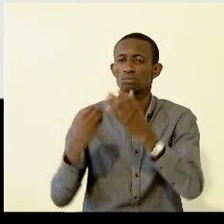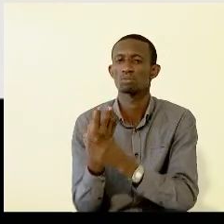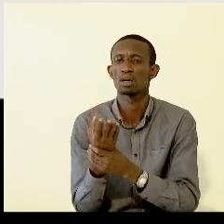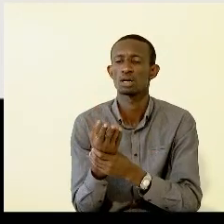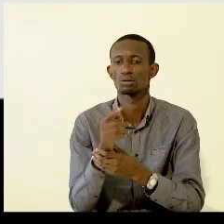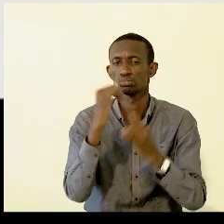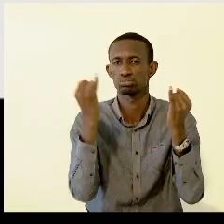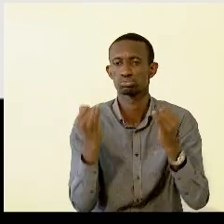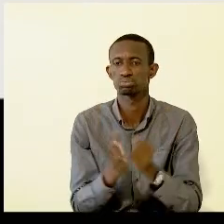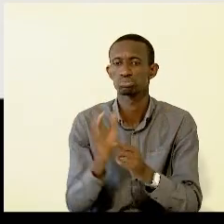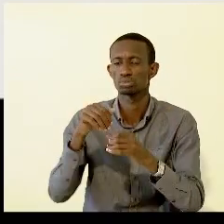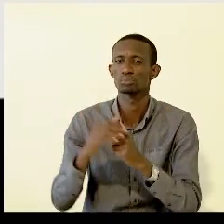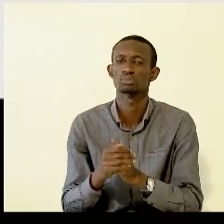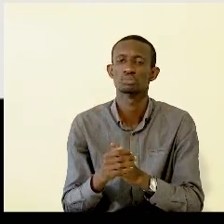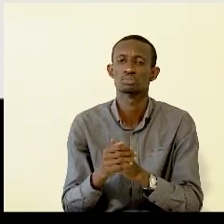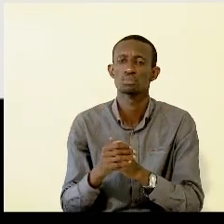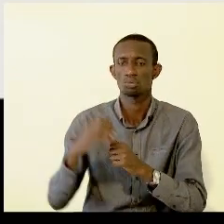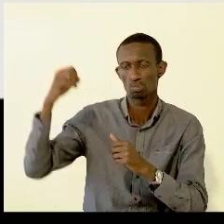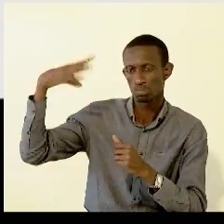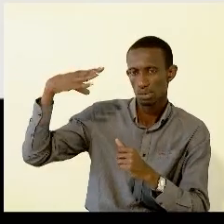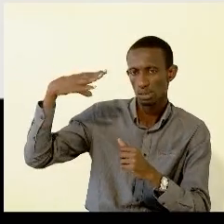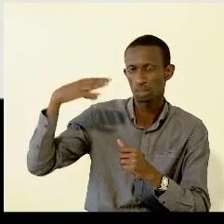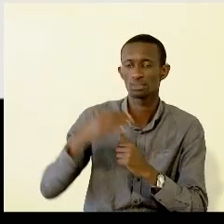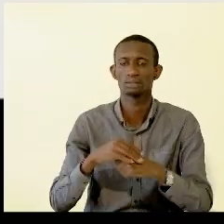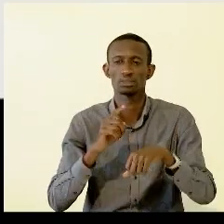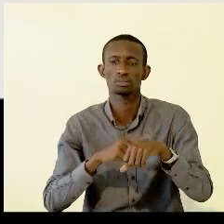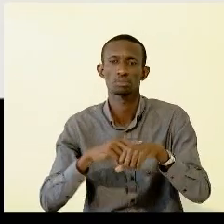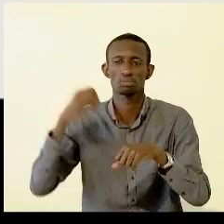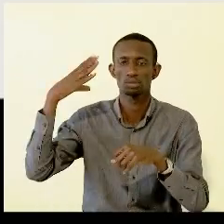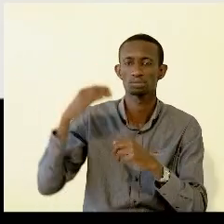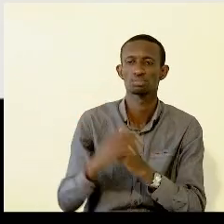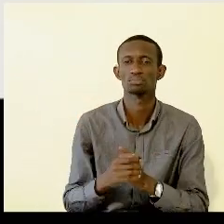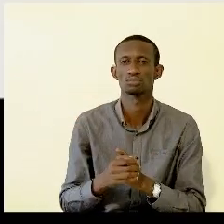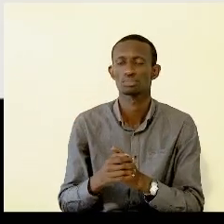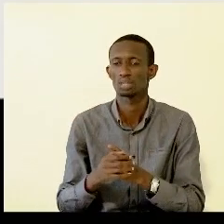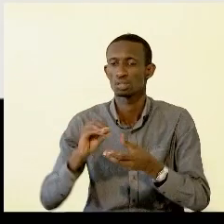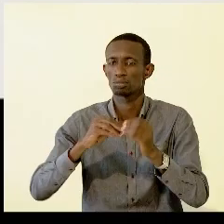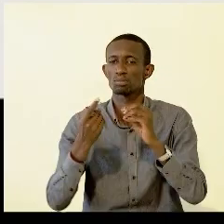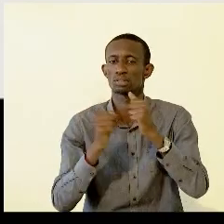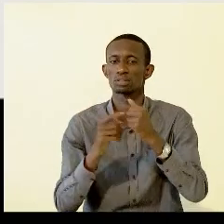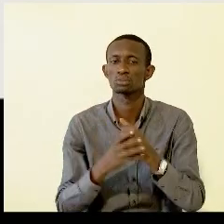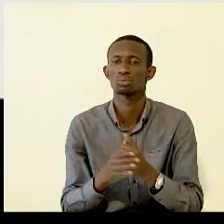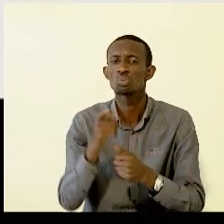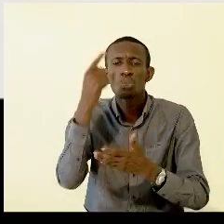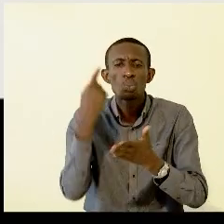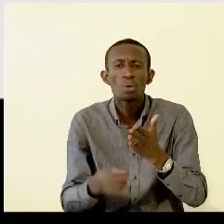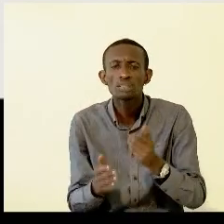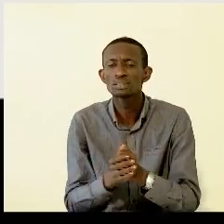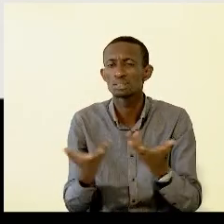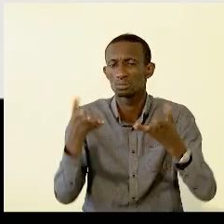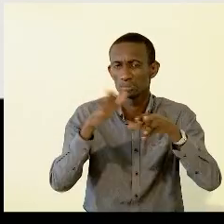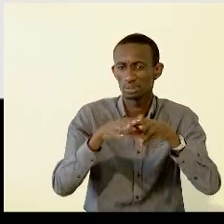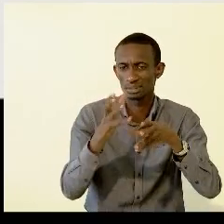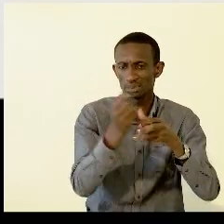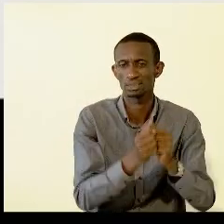leaves in dry season. Why do plants shed leaves in dry season? Question number 6, what are the adaptations